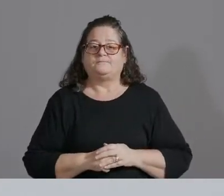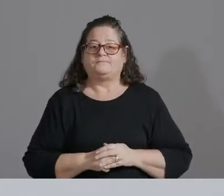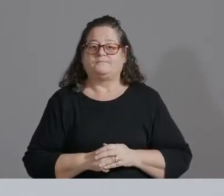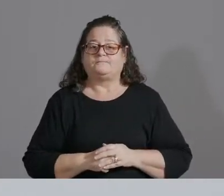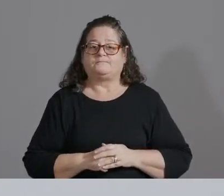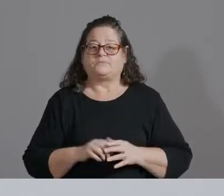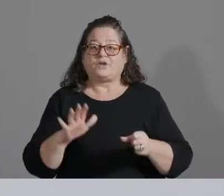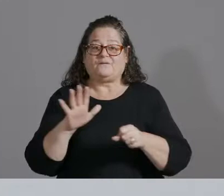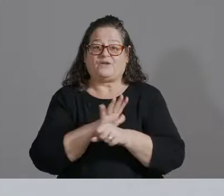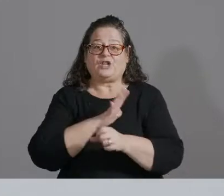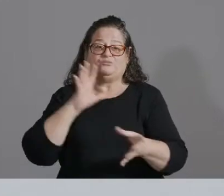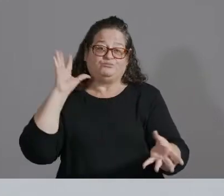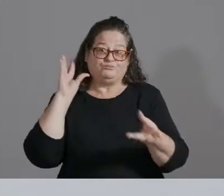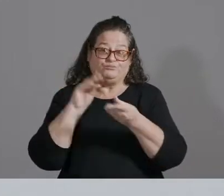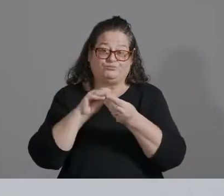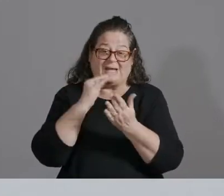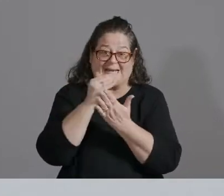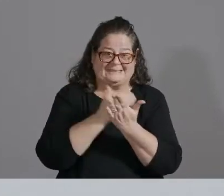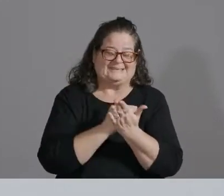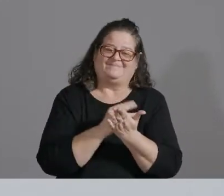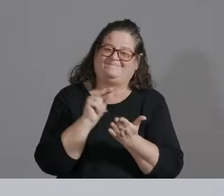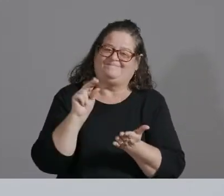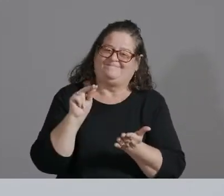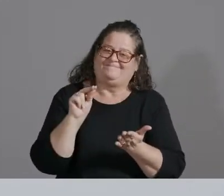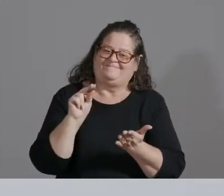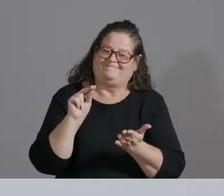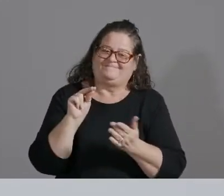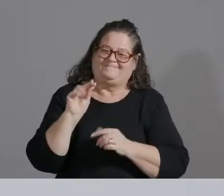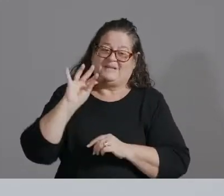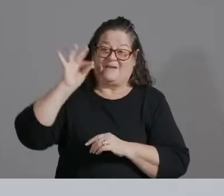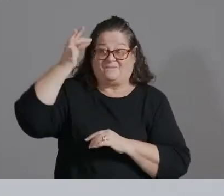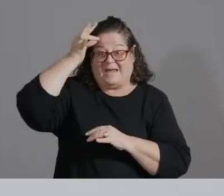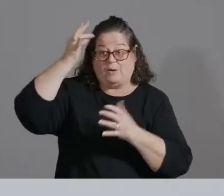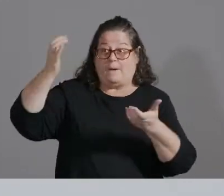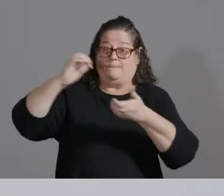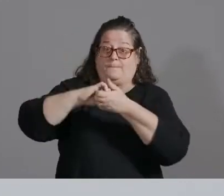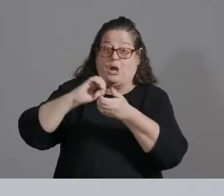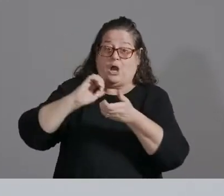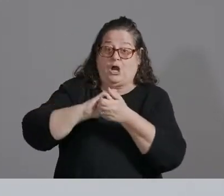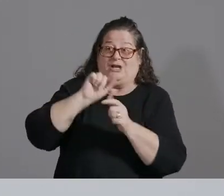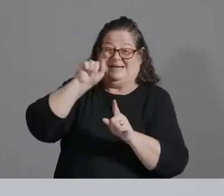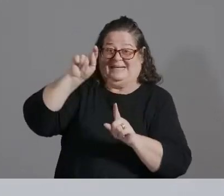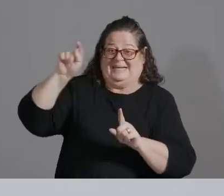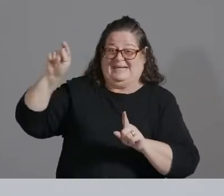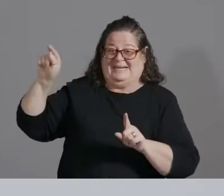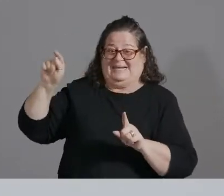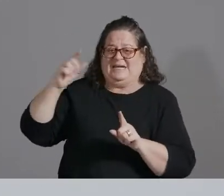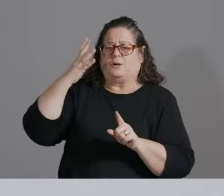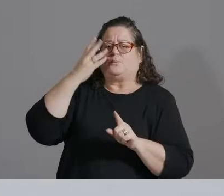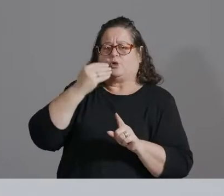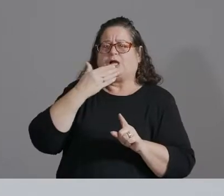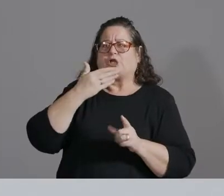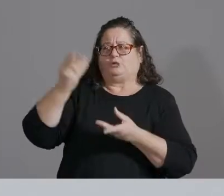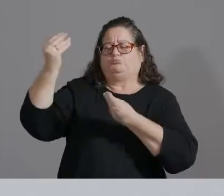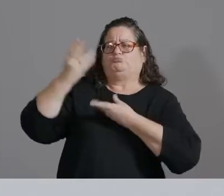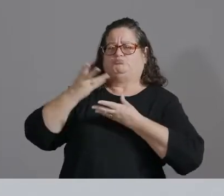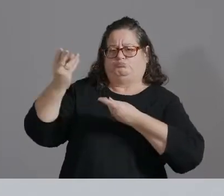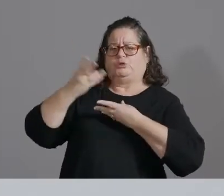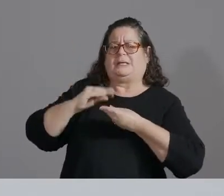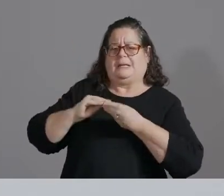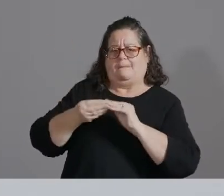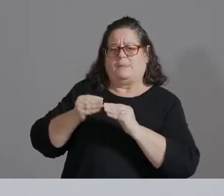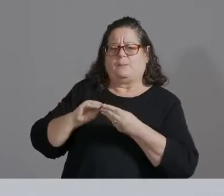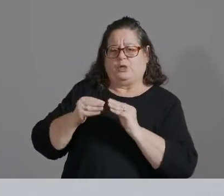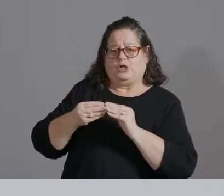It's our federal partners are pretty good about reporting to us. They are not required to, though.